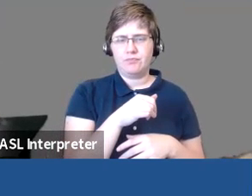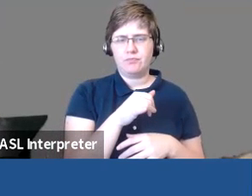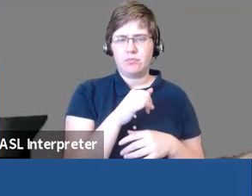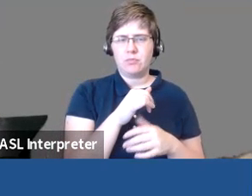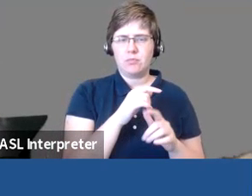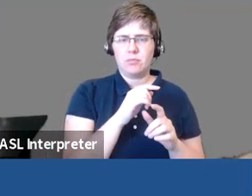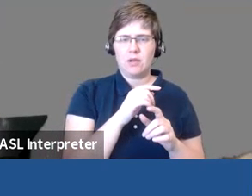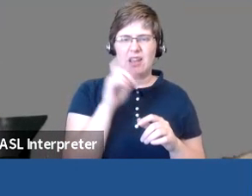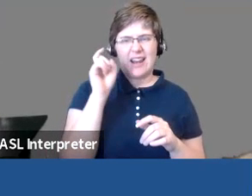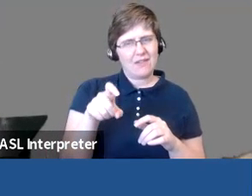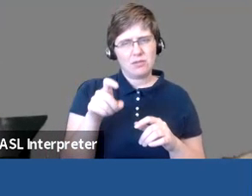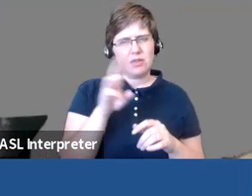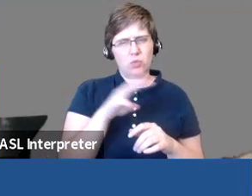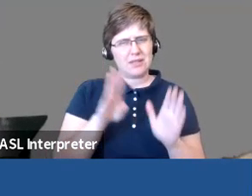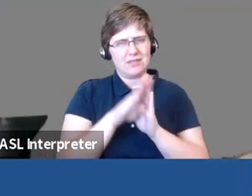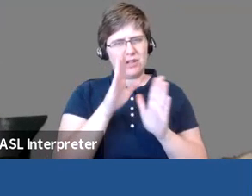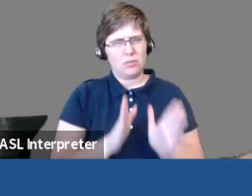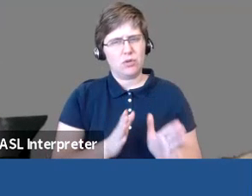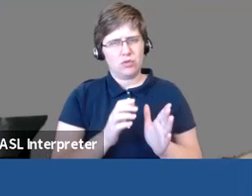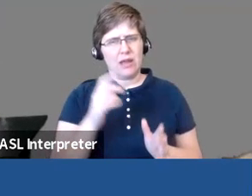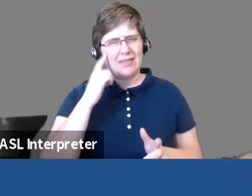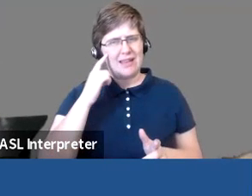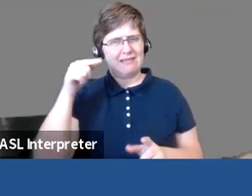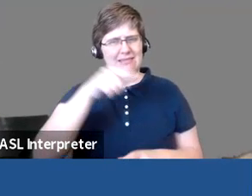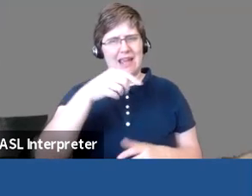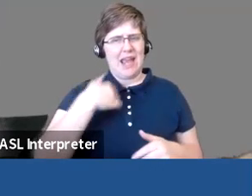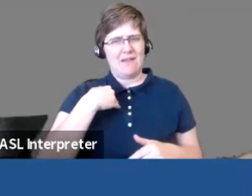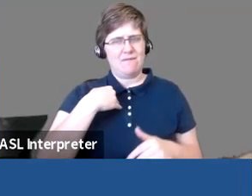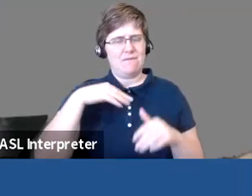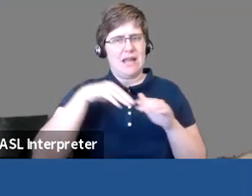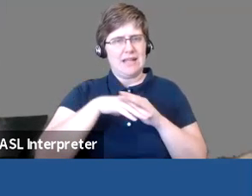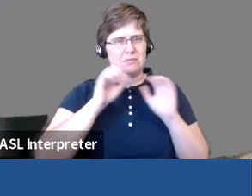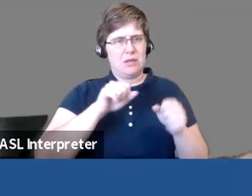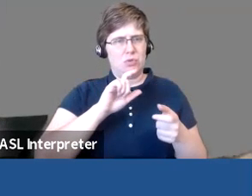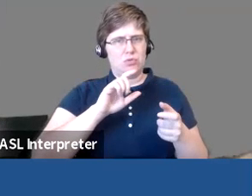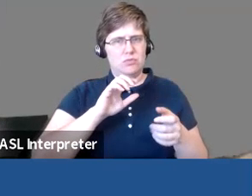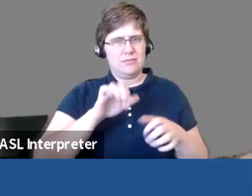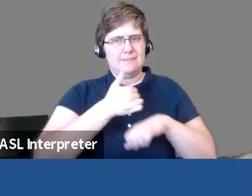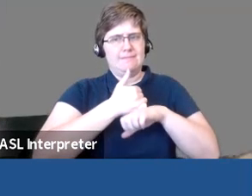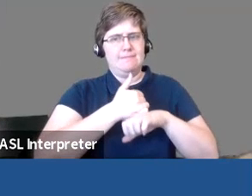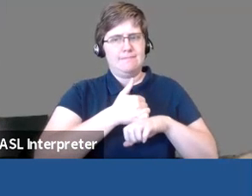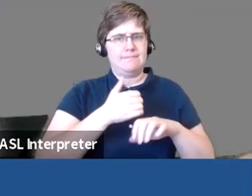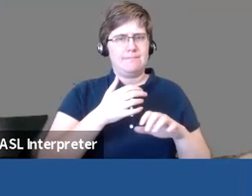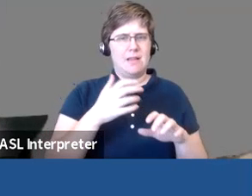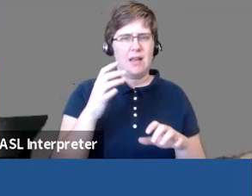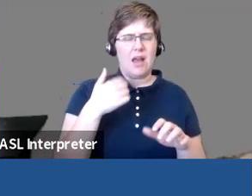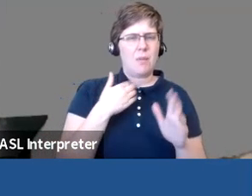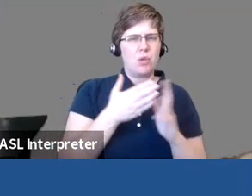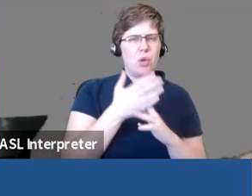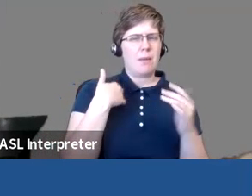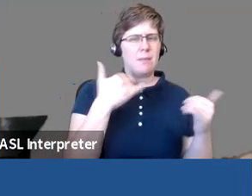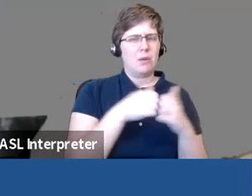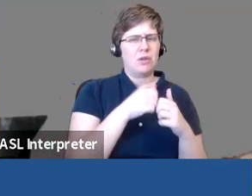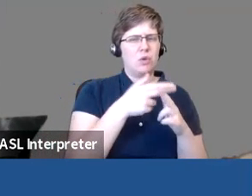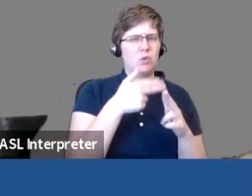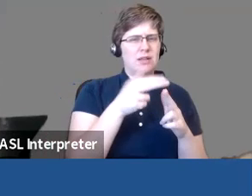The way it would have to be the website developer that has the way to be able to translate. I think there's, let me go through, I'm going to play with it real